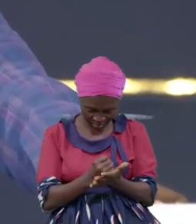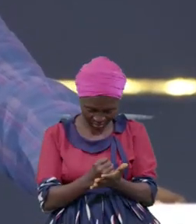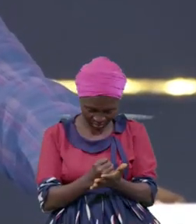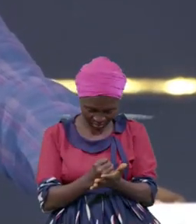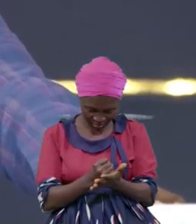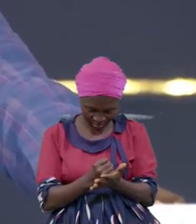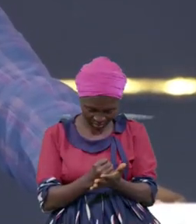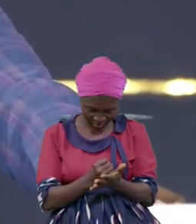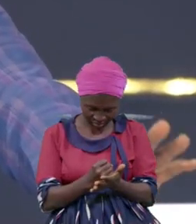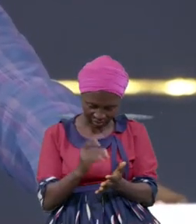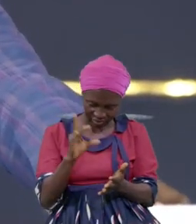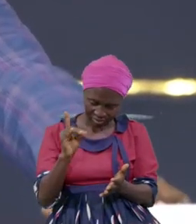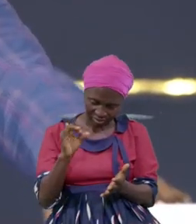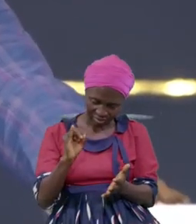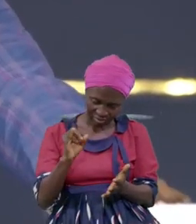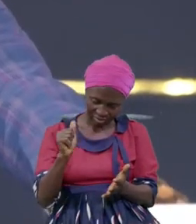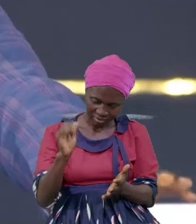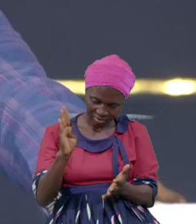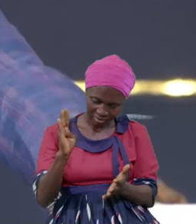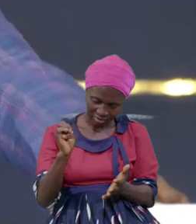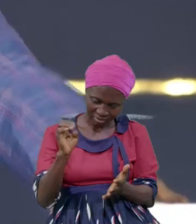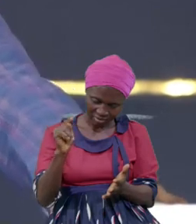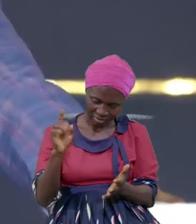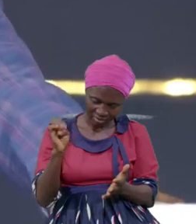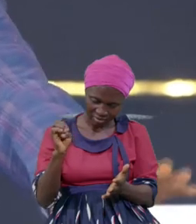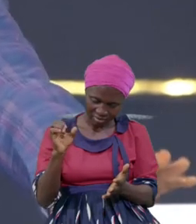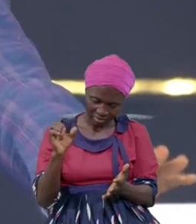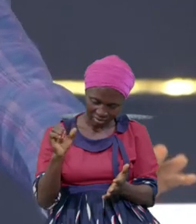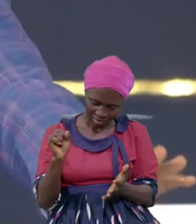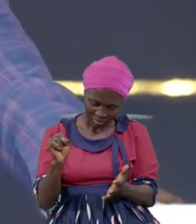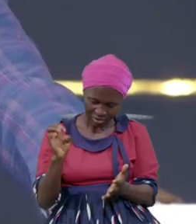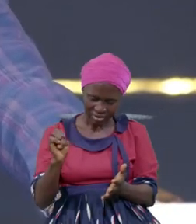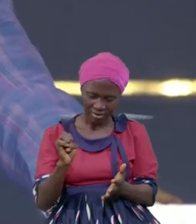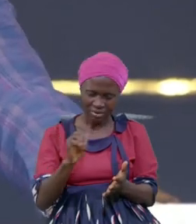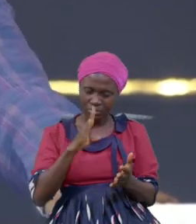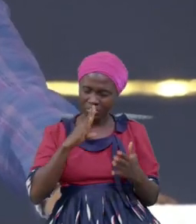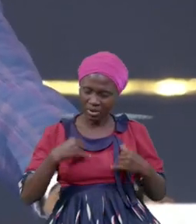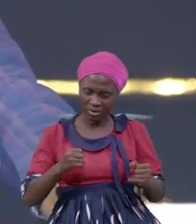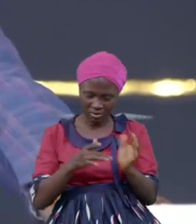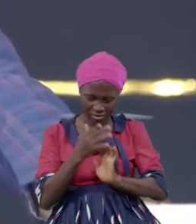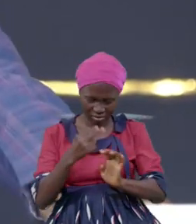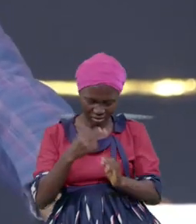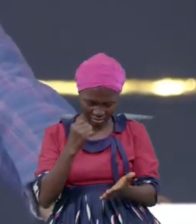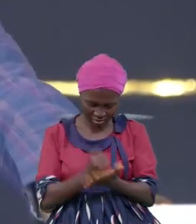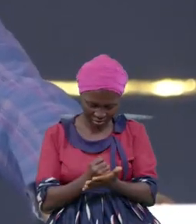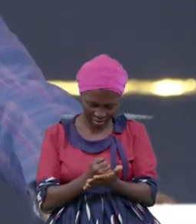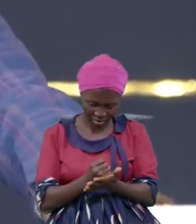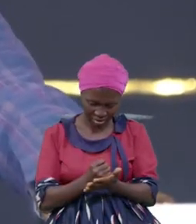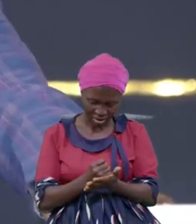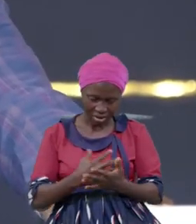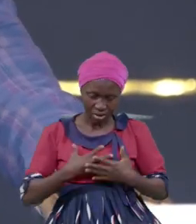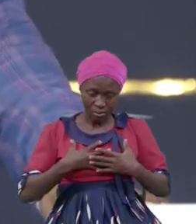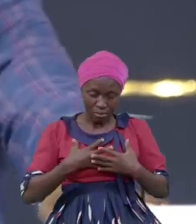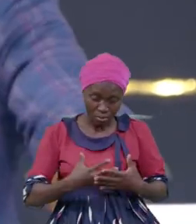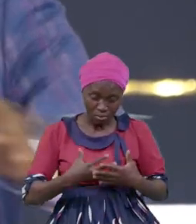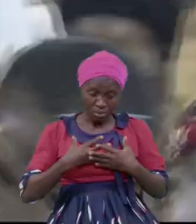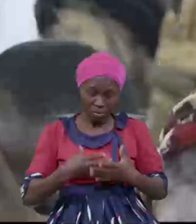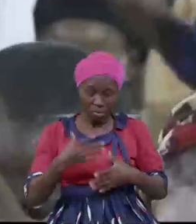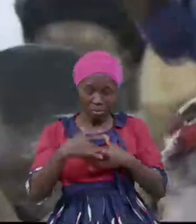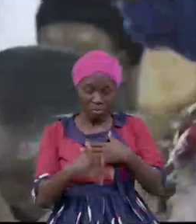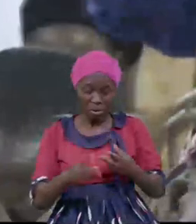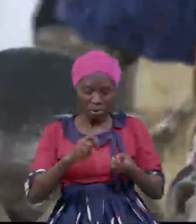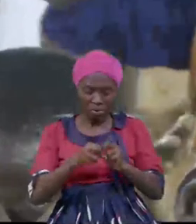diabetes, be healed in Jesus' name. High blood pressure, be healed in Jesus'